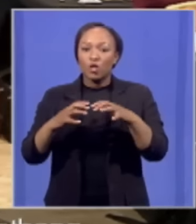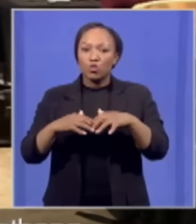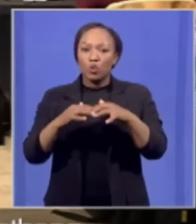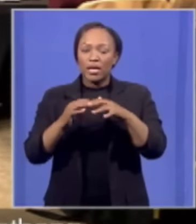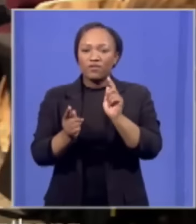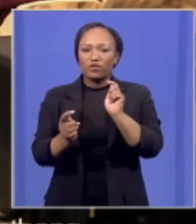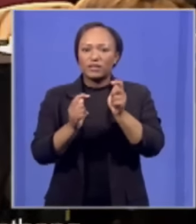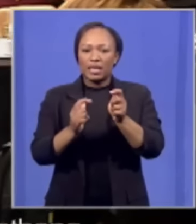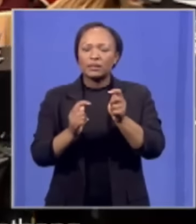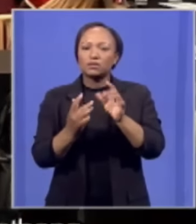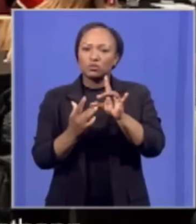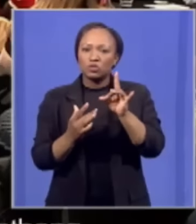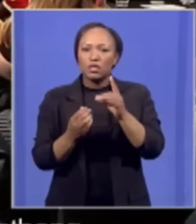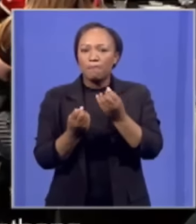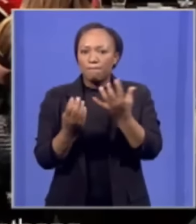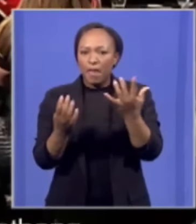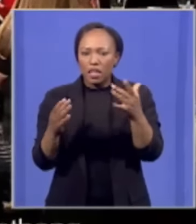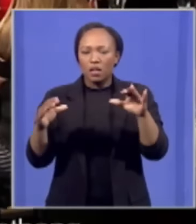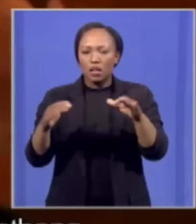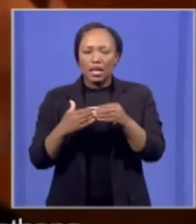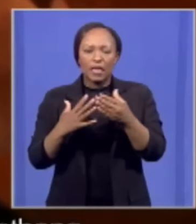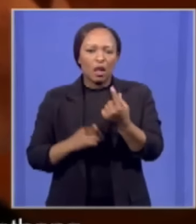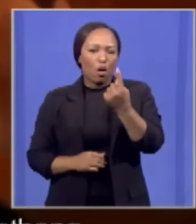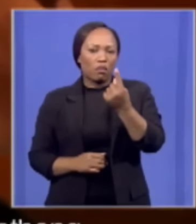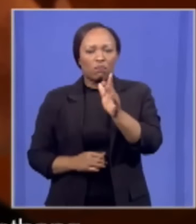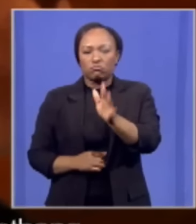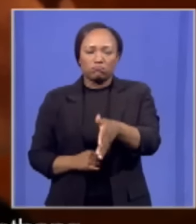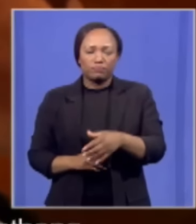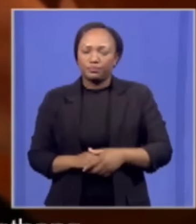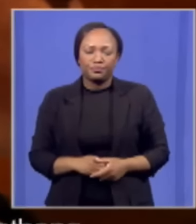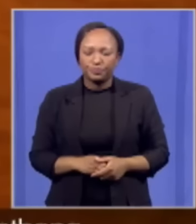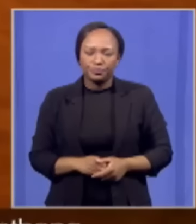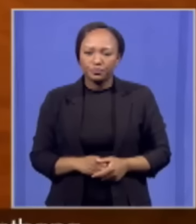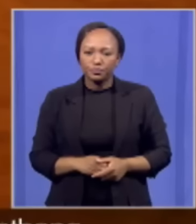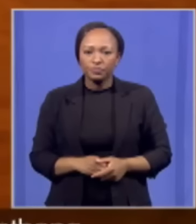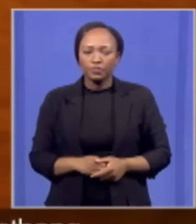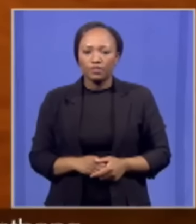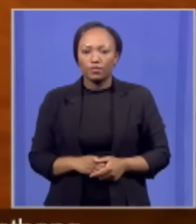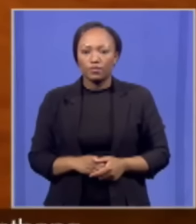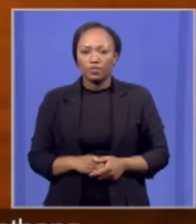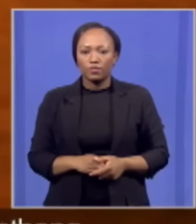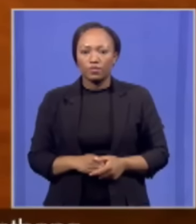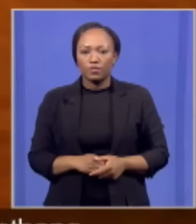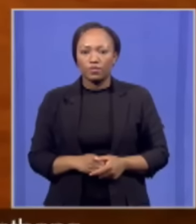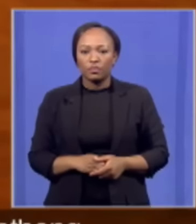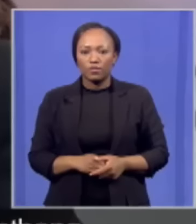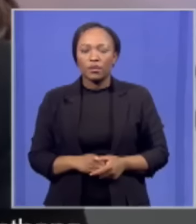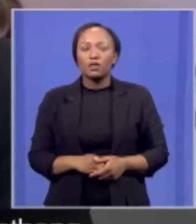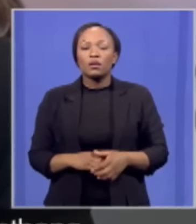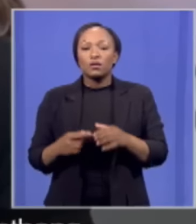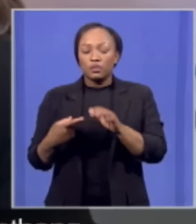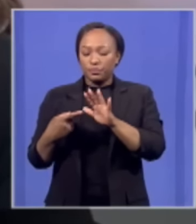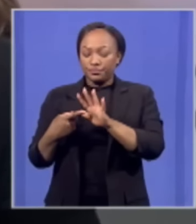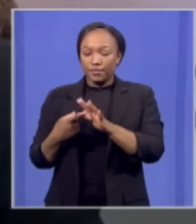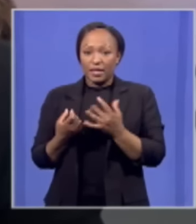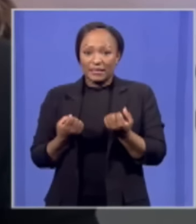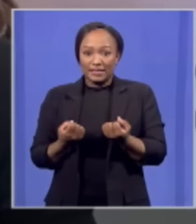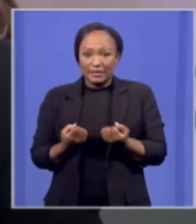bangata bakeng sa moetapele a le mong. It's not just about the delivering the service, but also